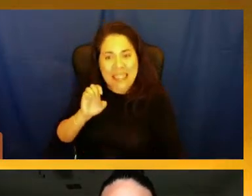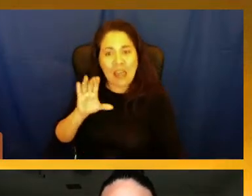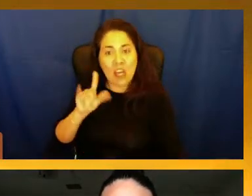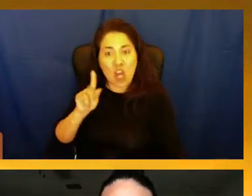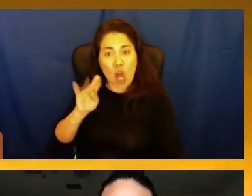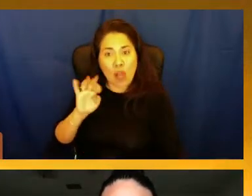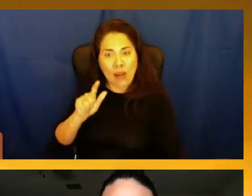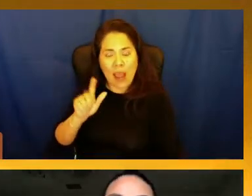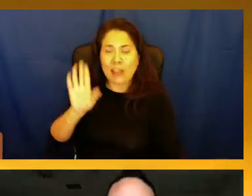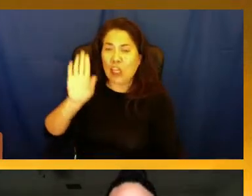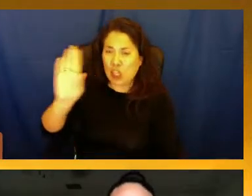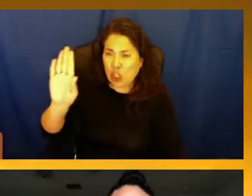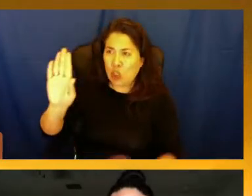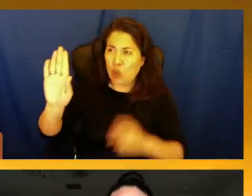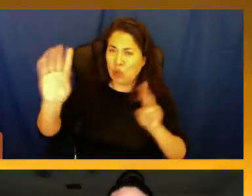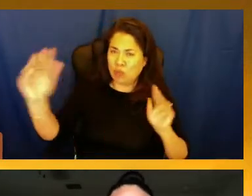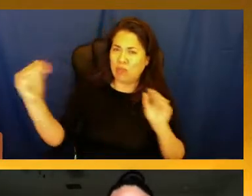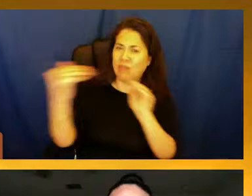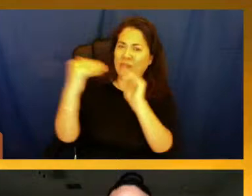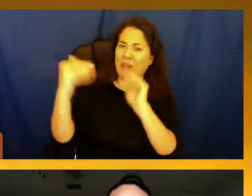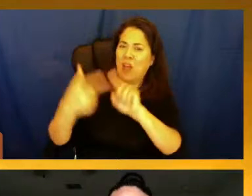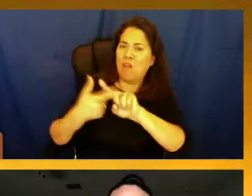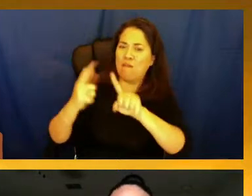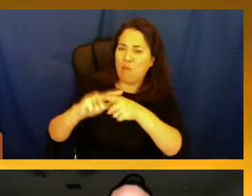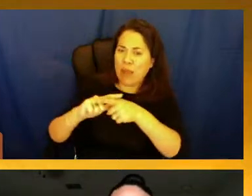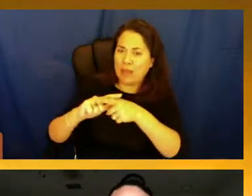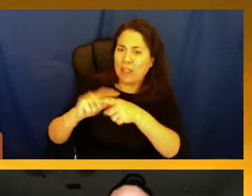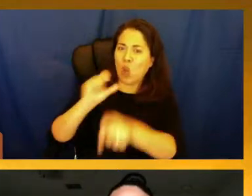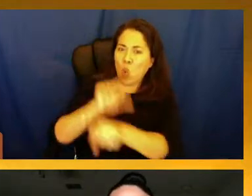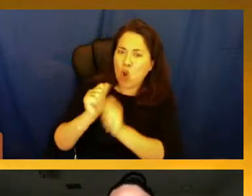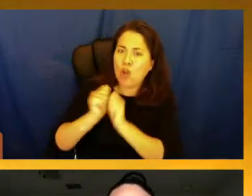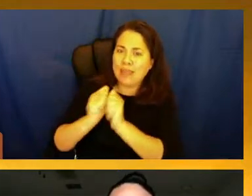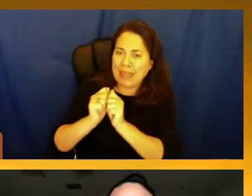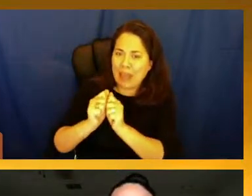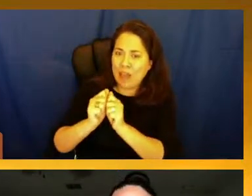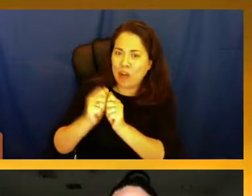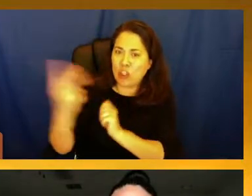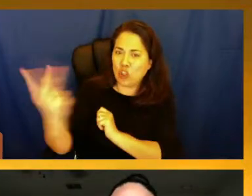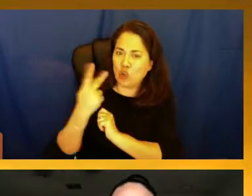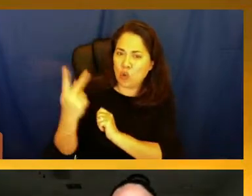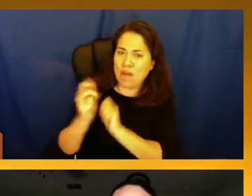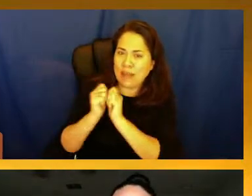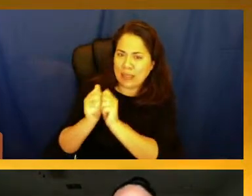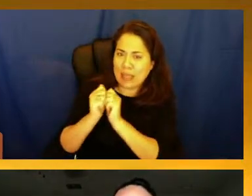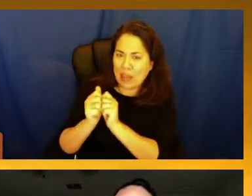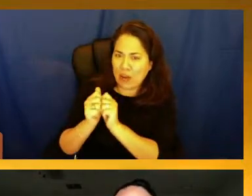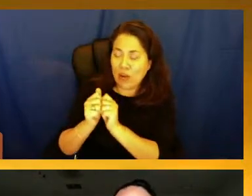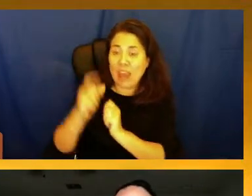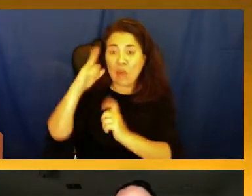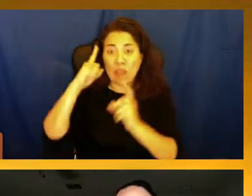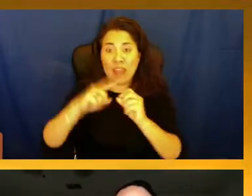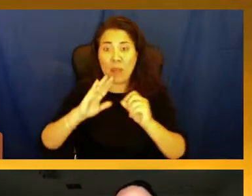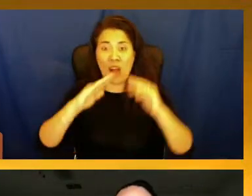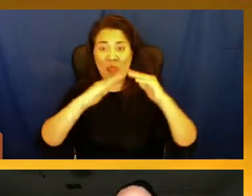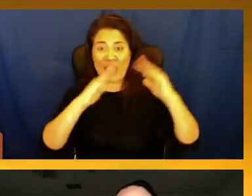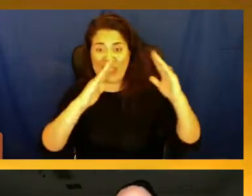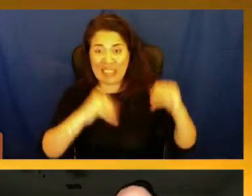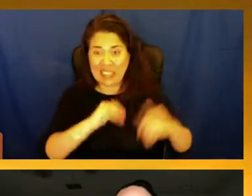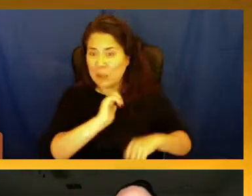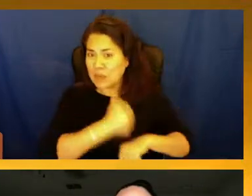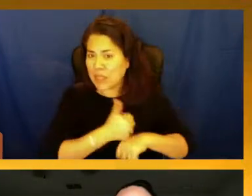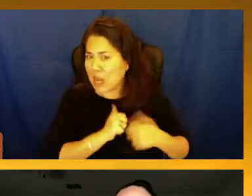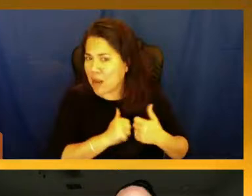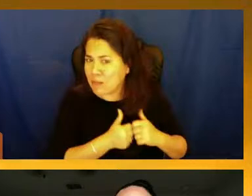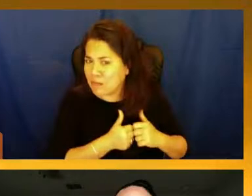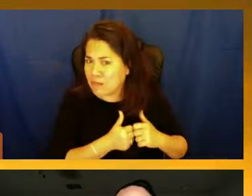to work with each other as tribal groups. And the system, you're talking about the system a little while ago, the system is set up